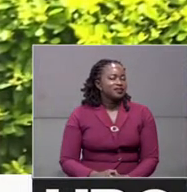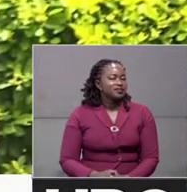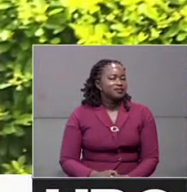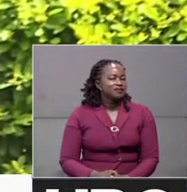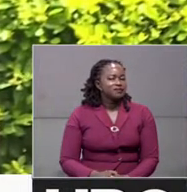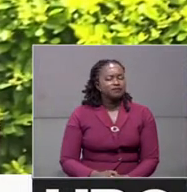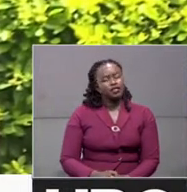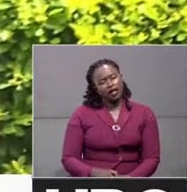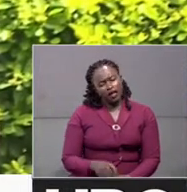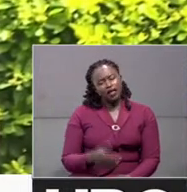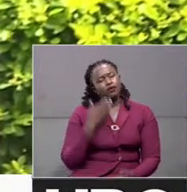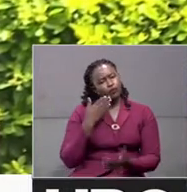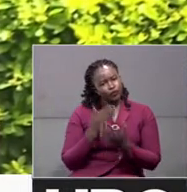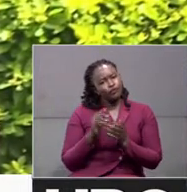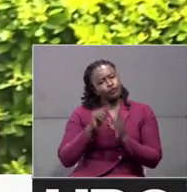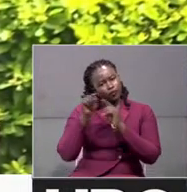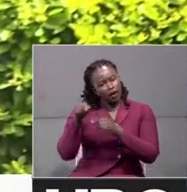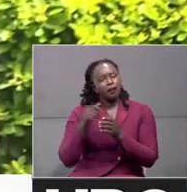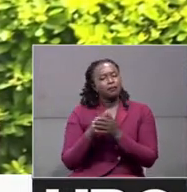ikichirungi na ye